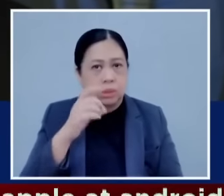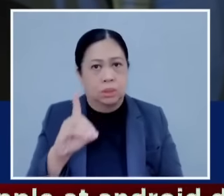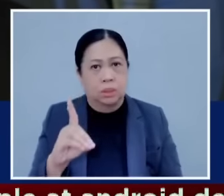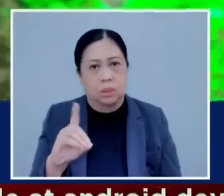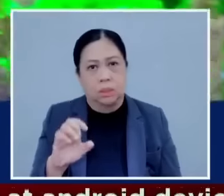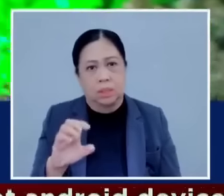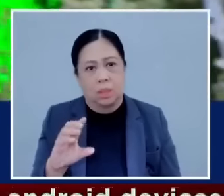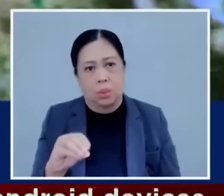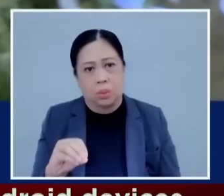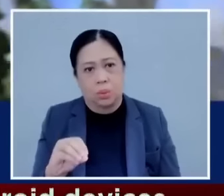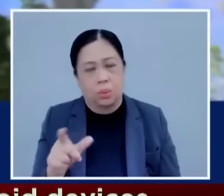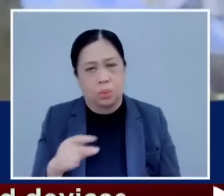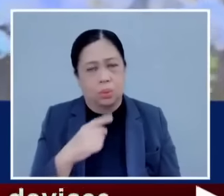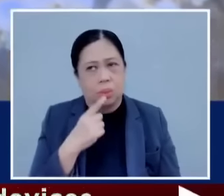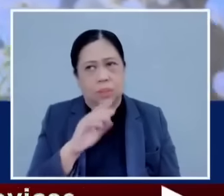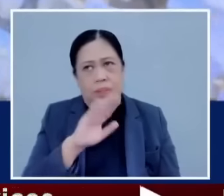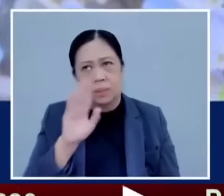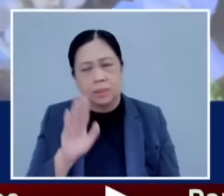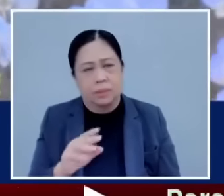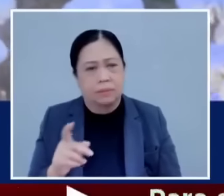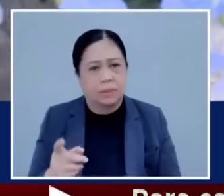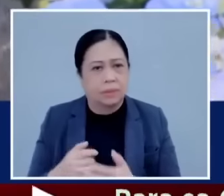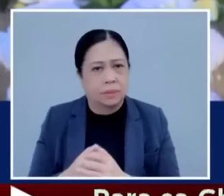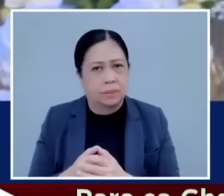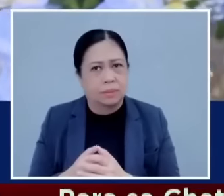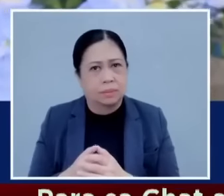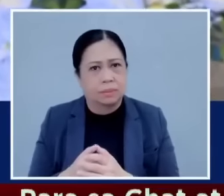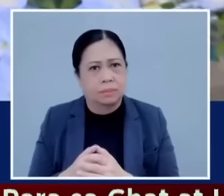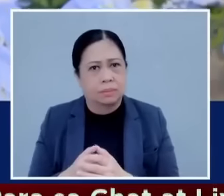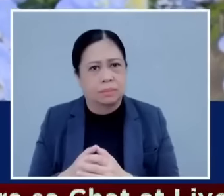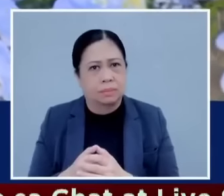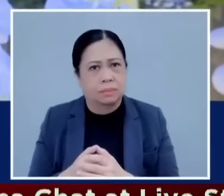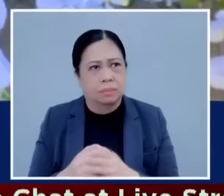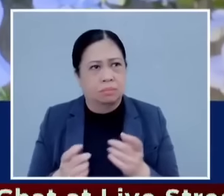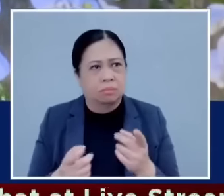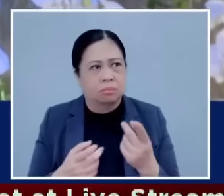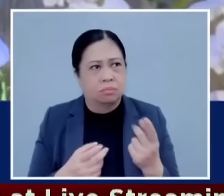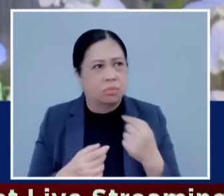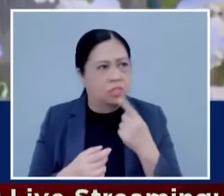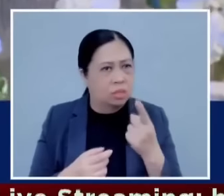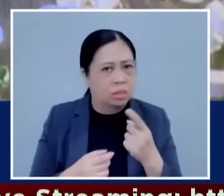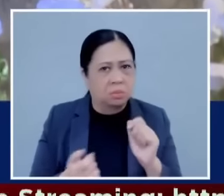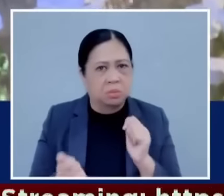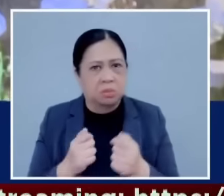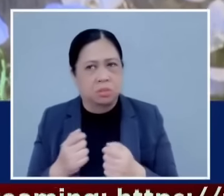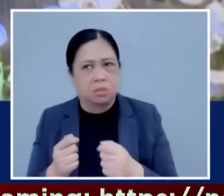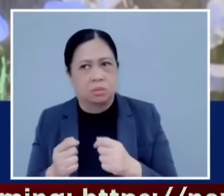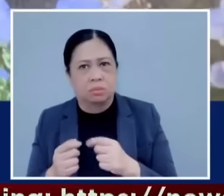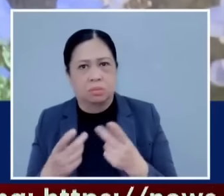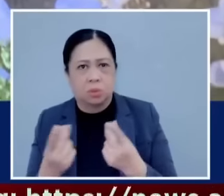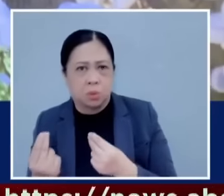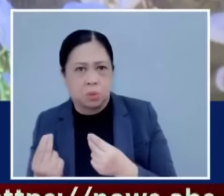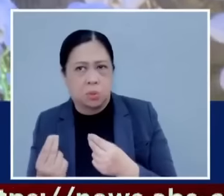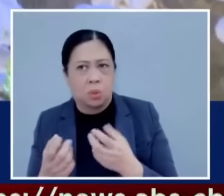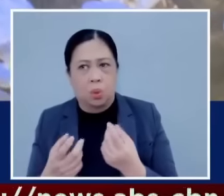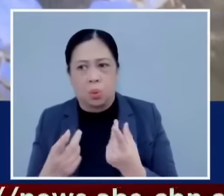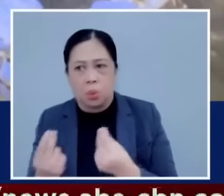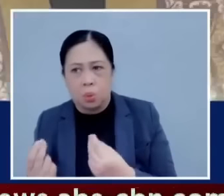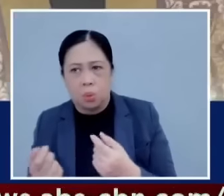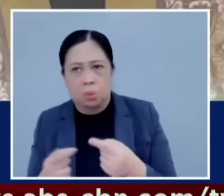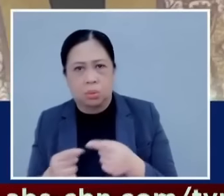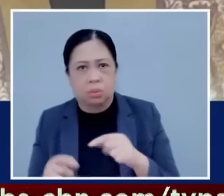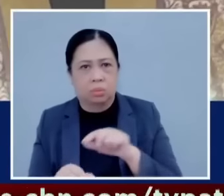of person, he never said one thing and did another thing, or said something then said something behind